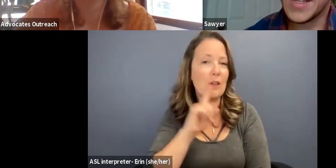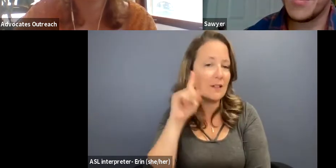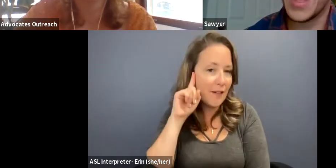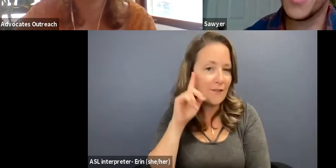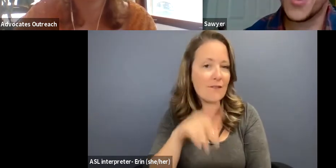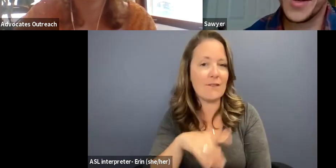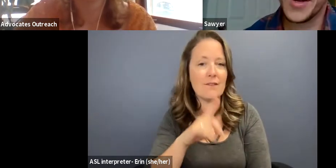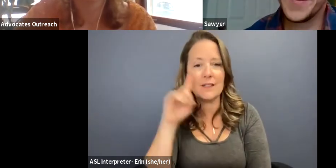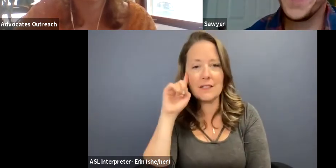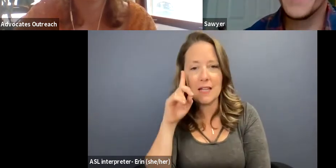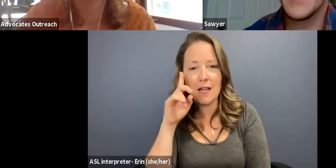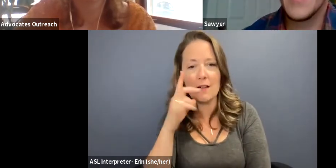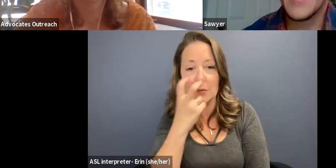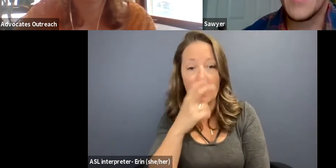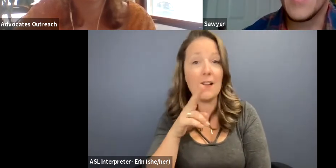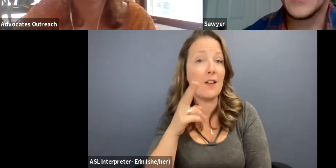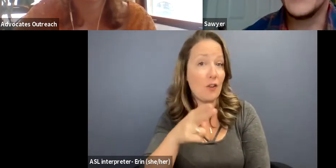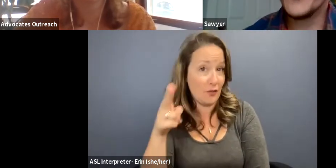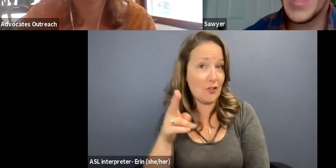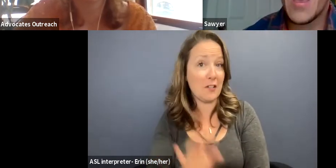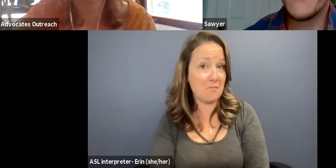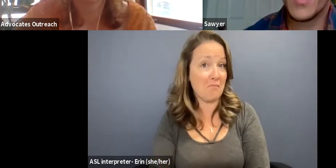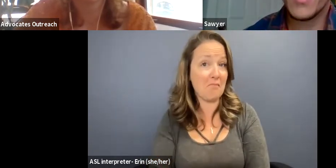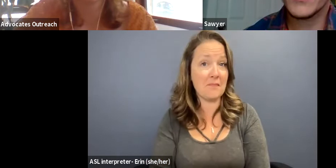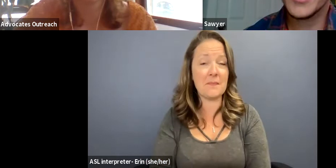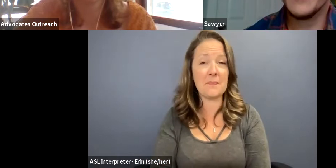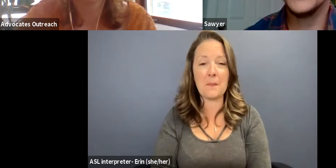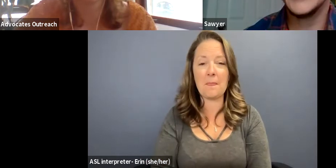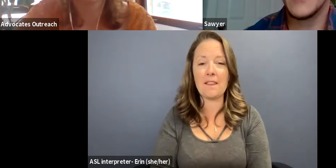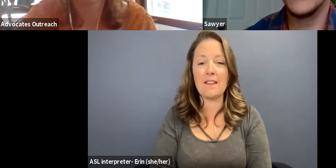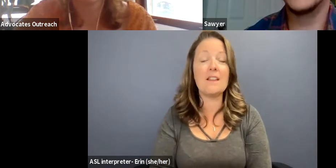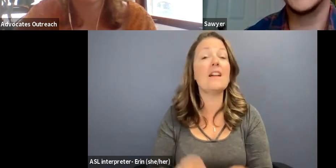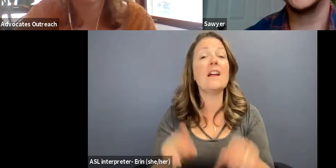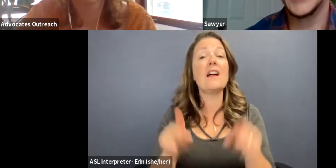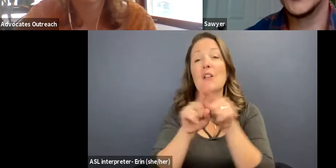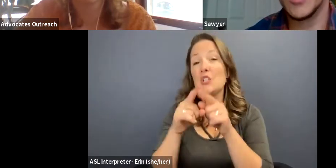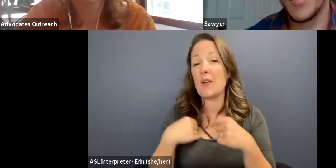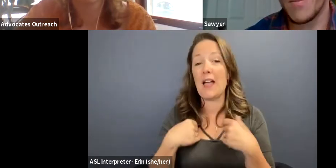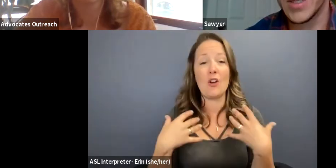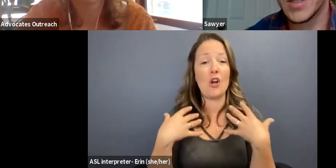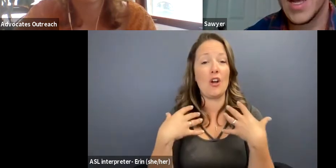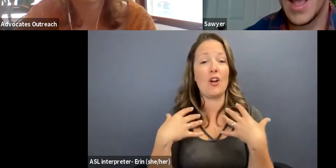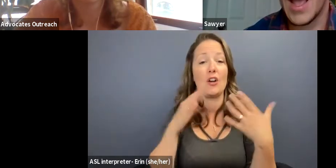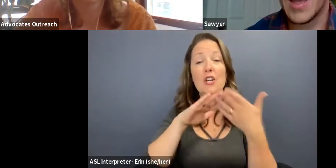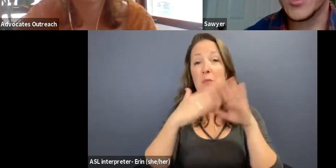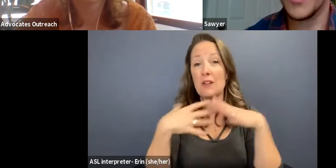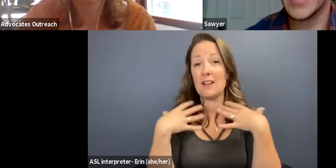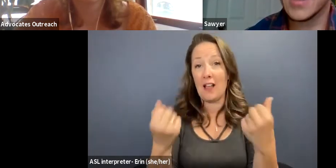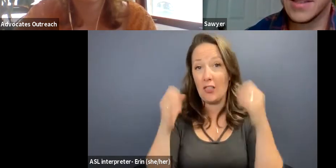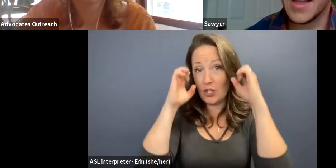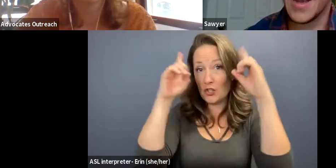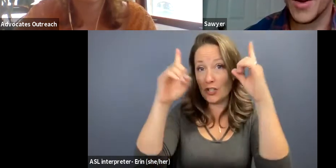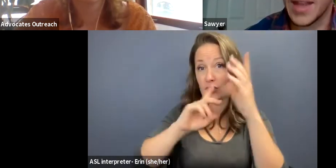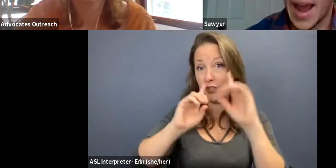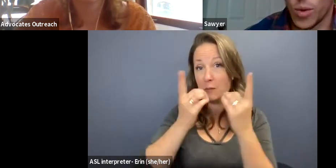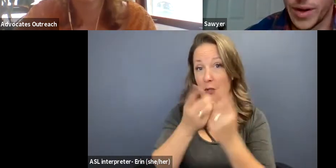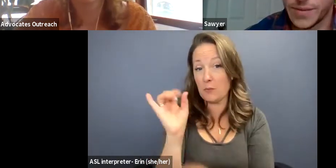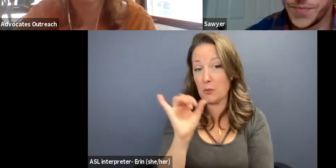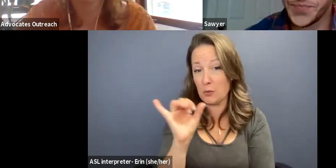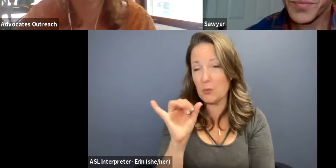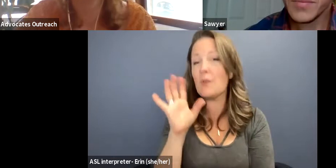do STI testing and treatment. We have a trans hormone care program as well for people